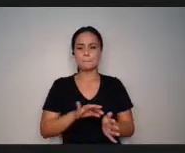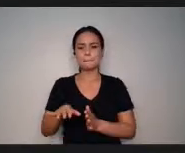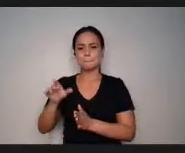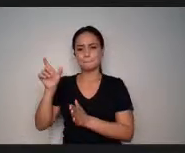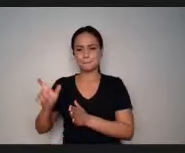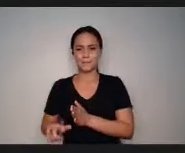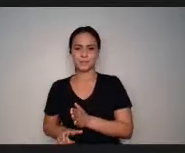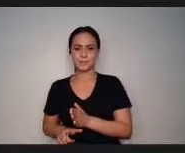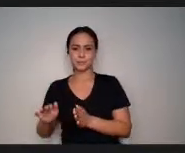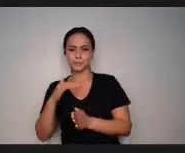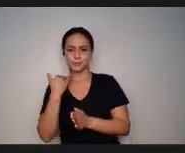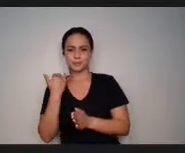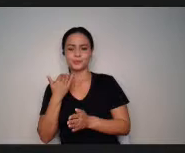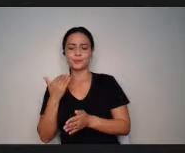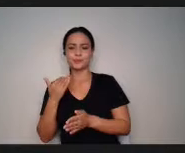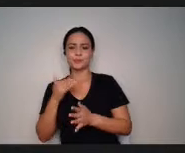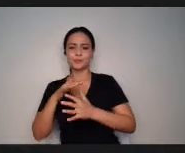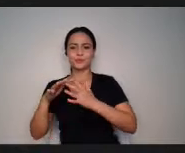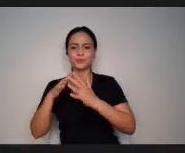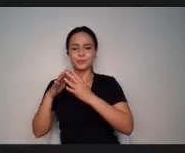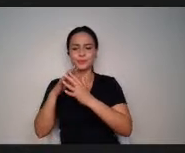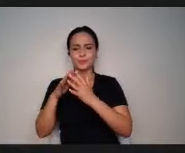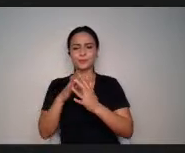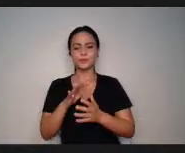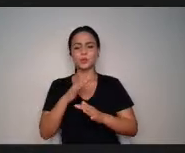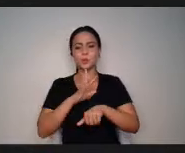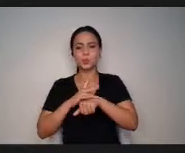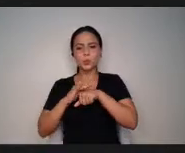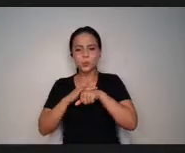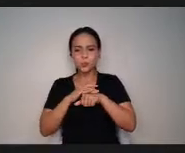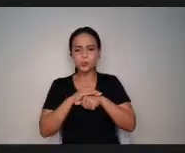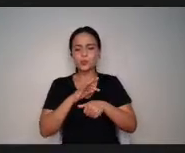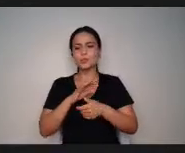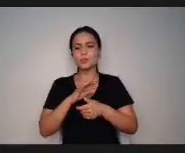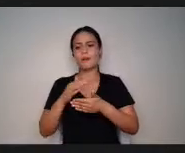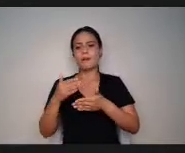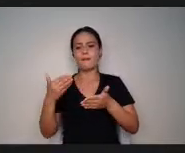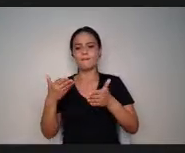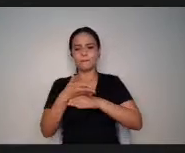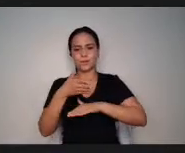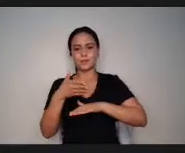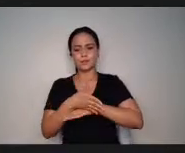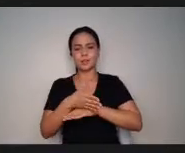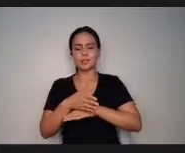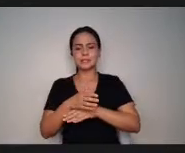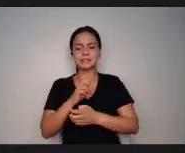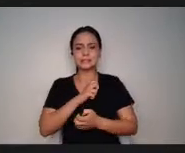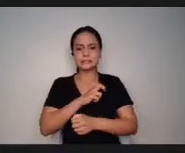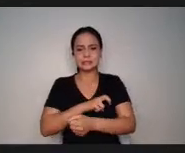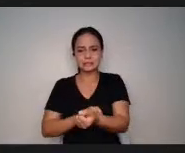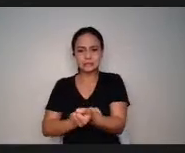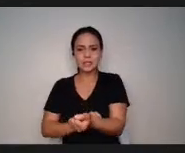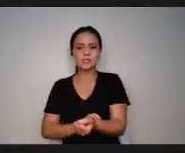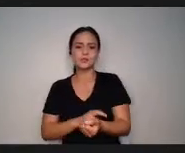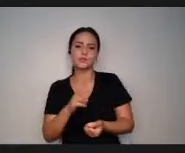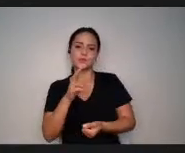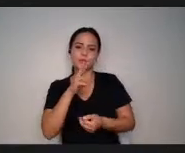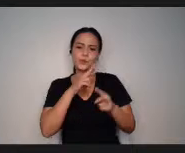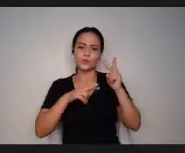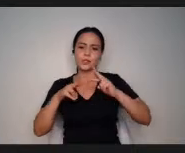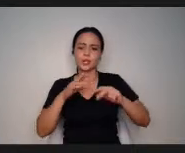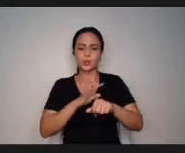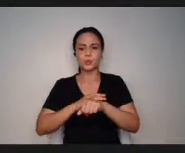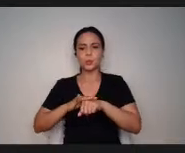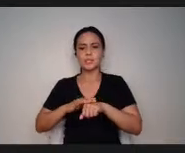diseases related to stress. So you can see that for cardiovascular disease, while most